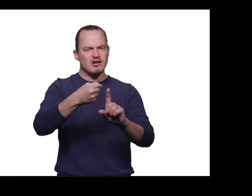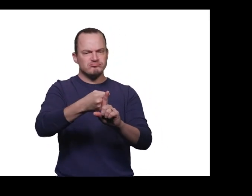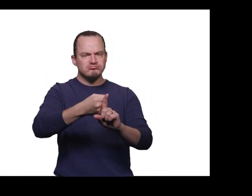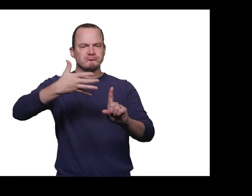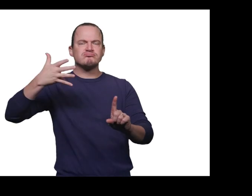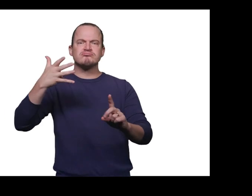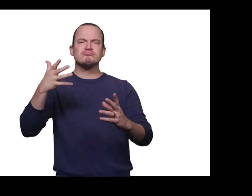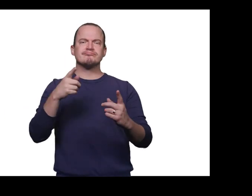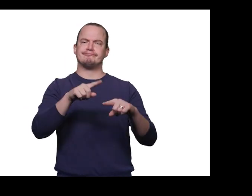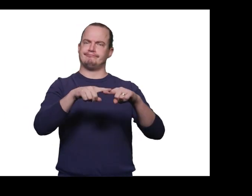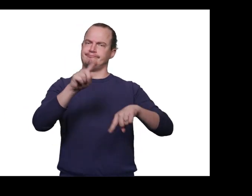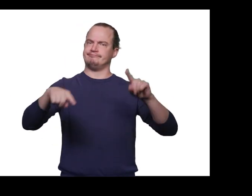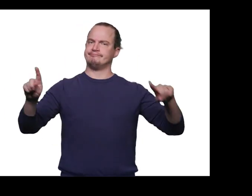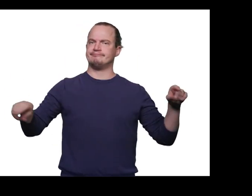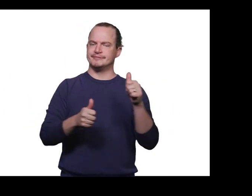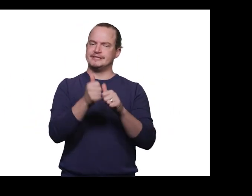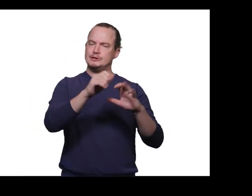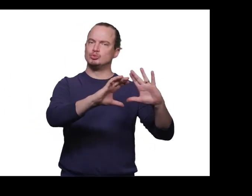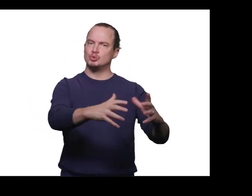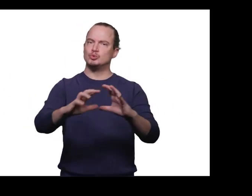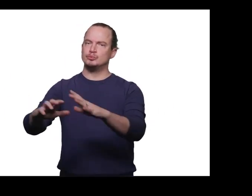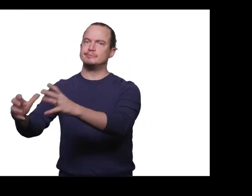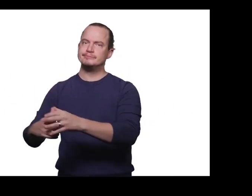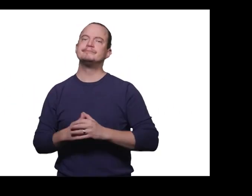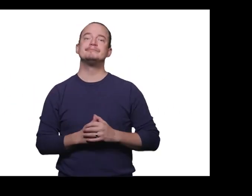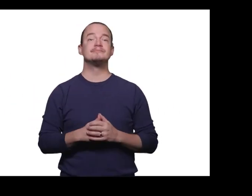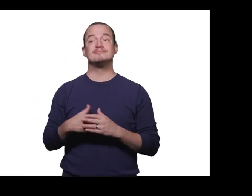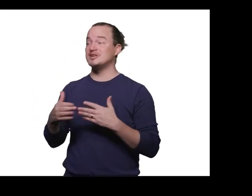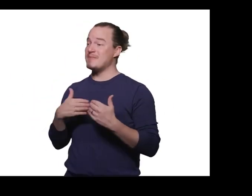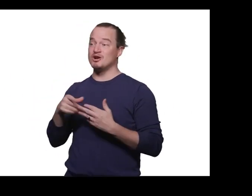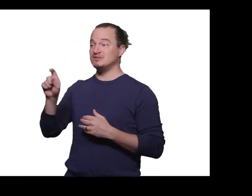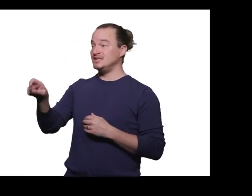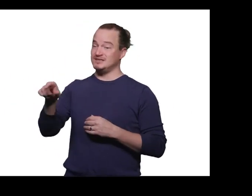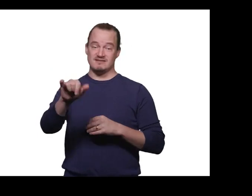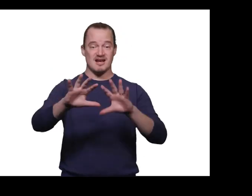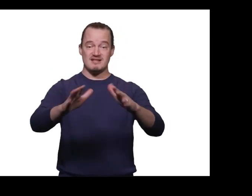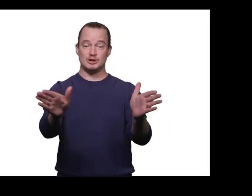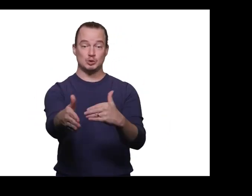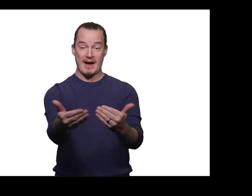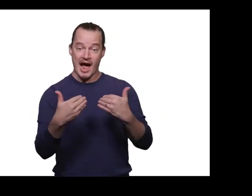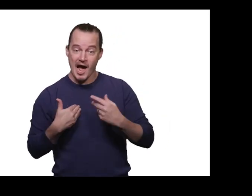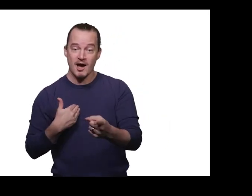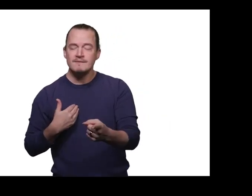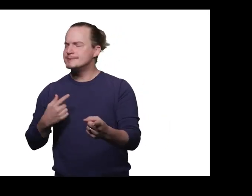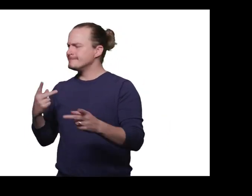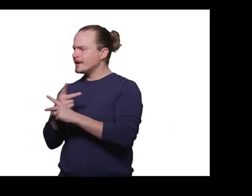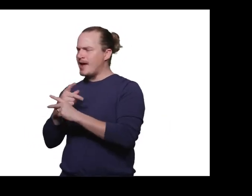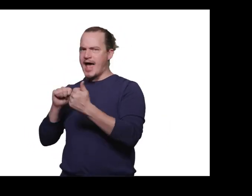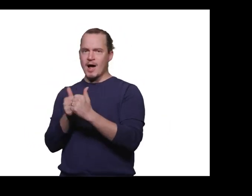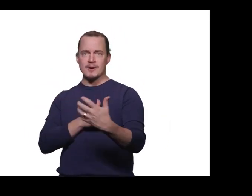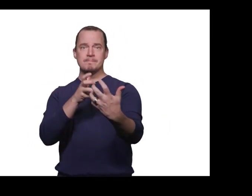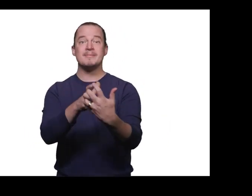child, group, teacher, and family. Whatever the needs in the classroom are, well, we can find a way to meet them